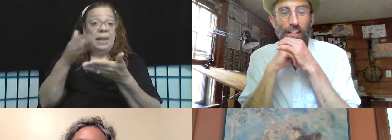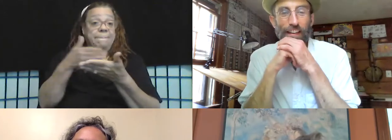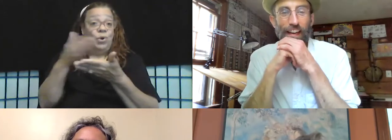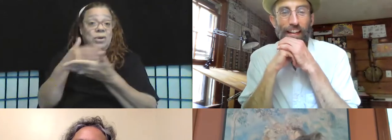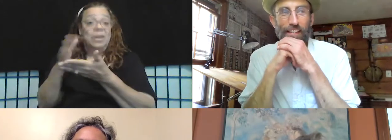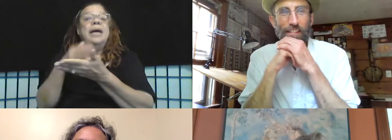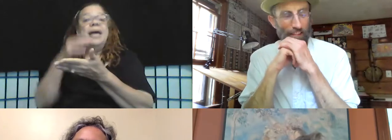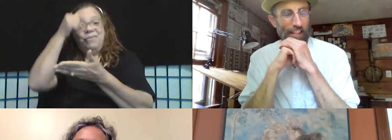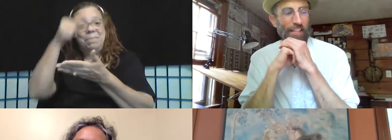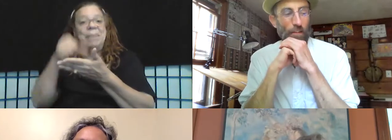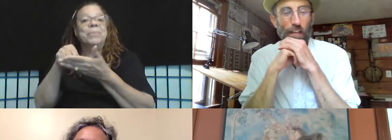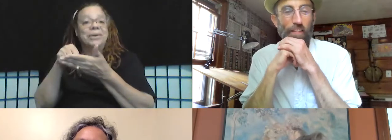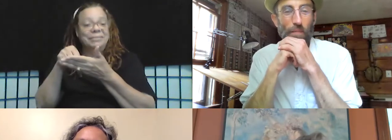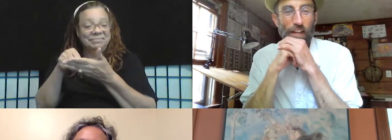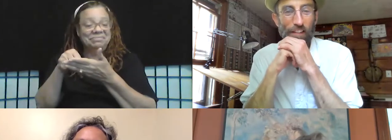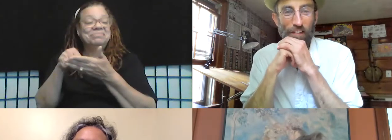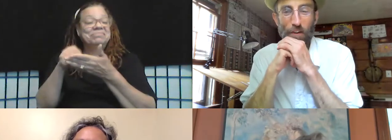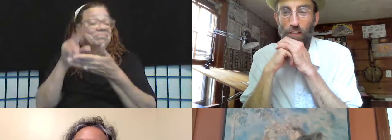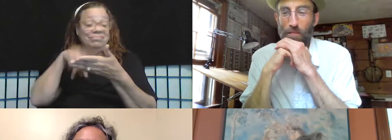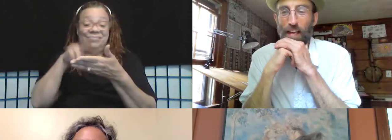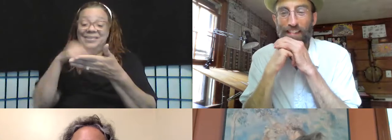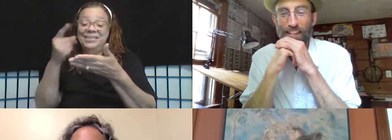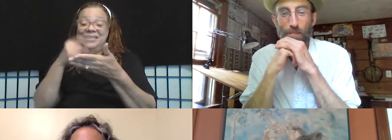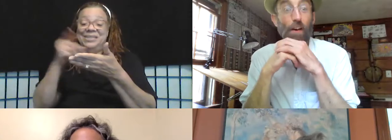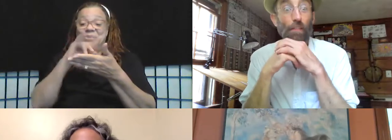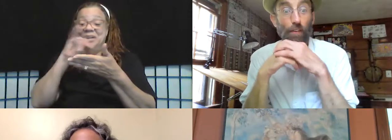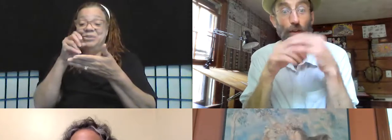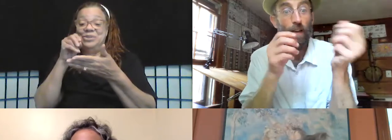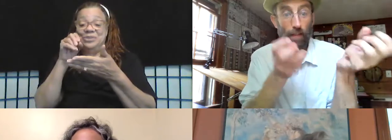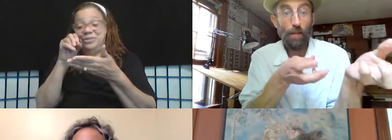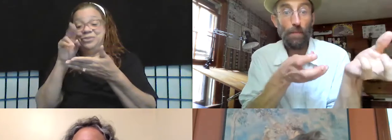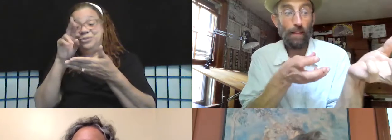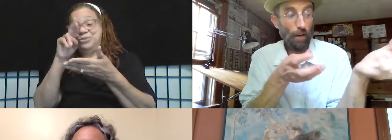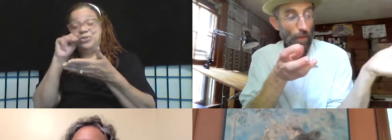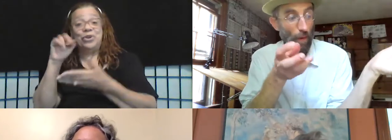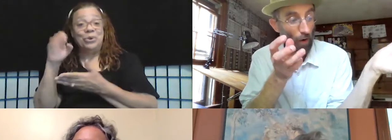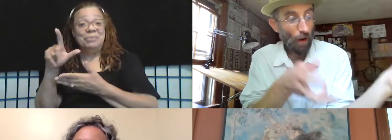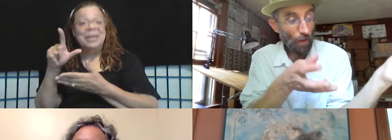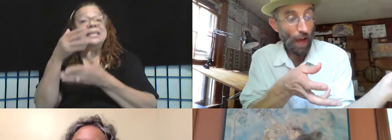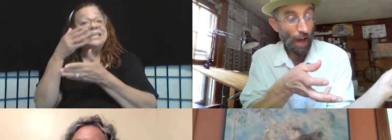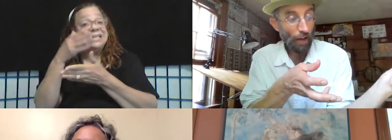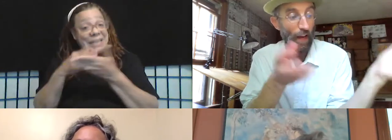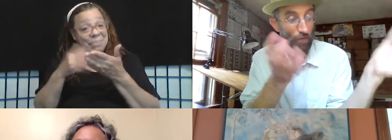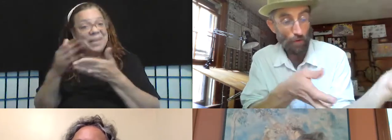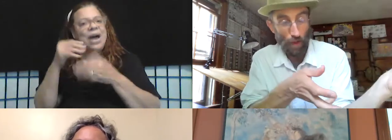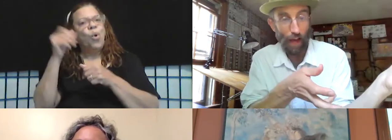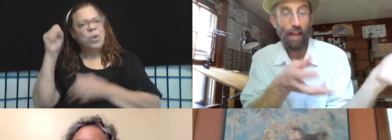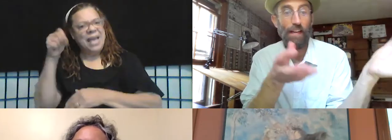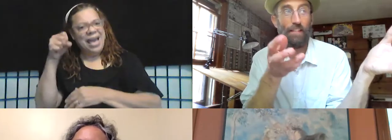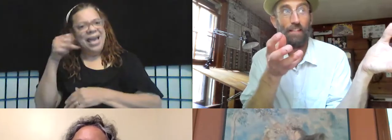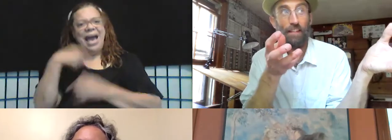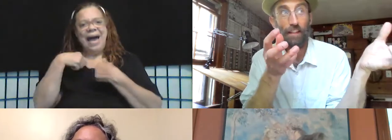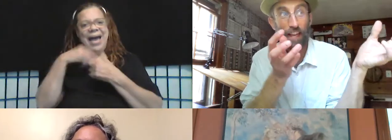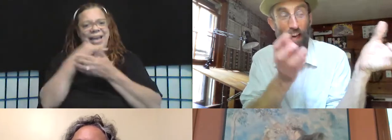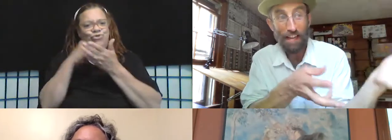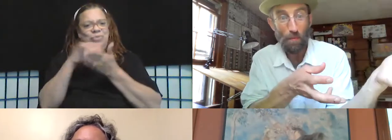novel, and it's like reading somebody else's journal in places. But also some things I remember, oh yeah, I drew that,